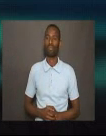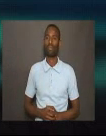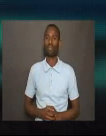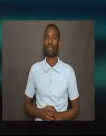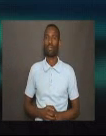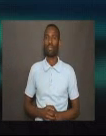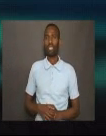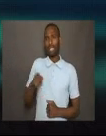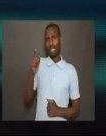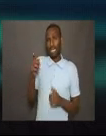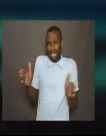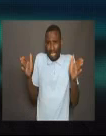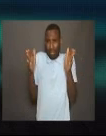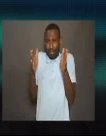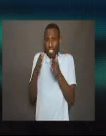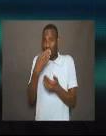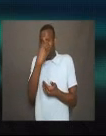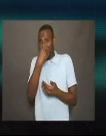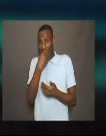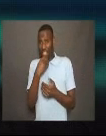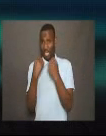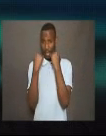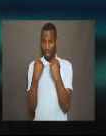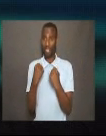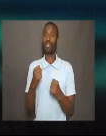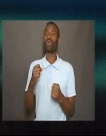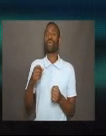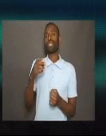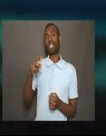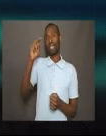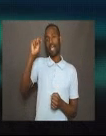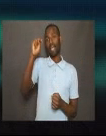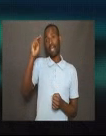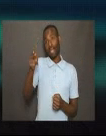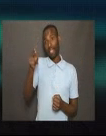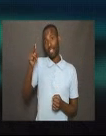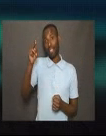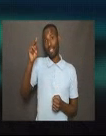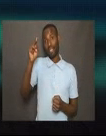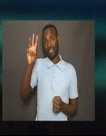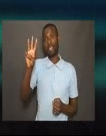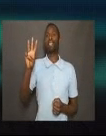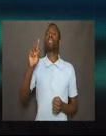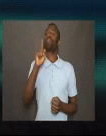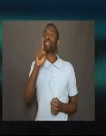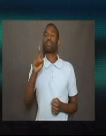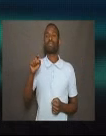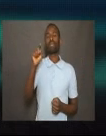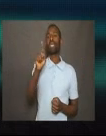The specific heat capacity of ammonia at constant pressure is